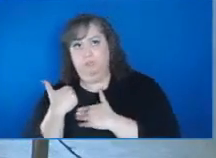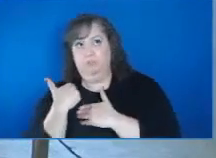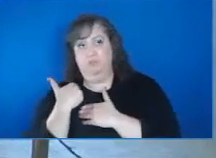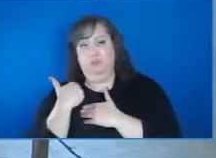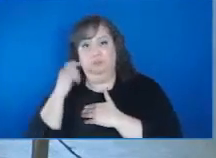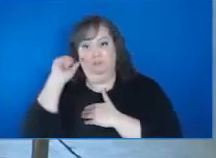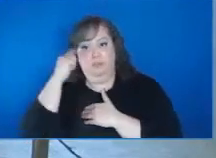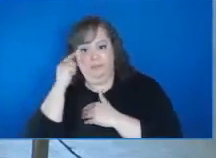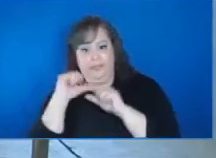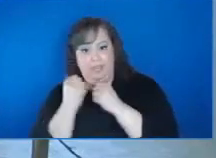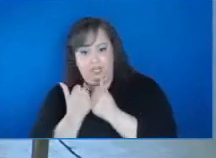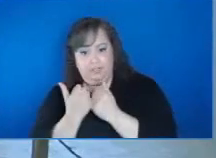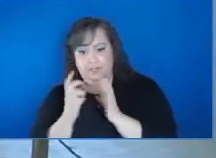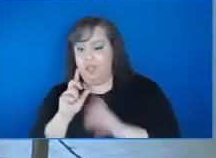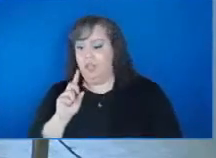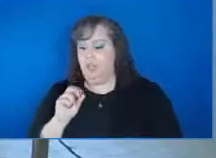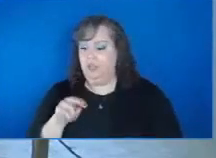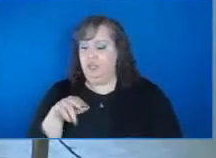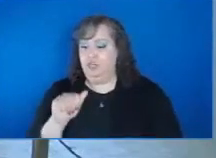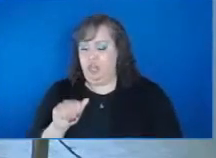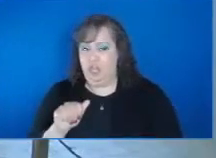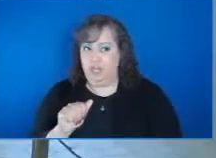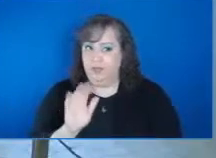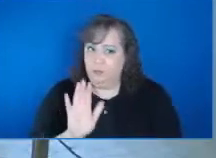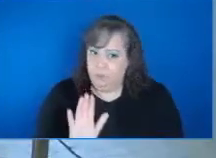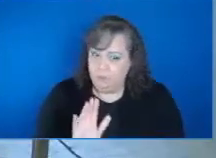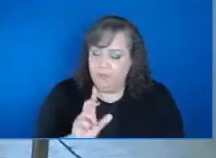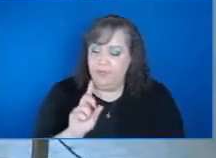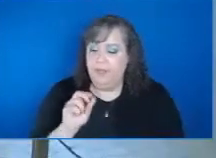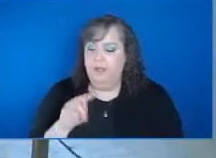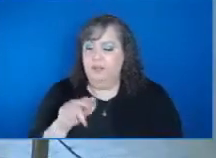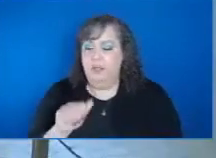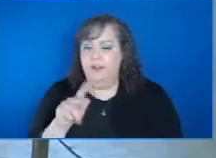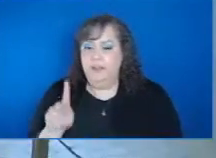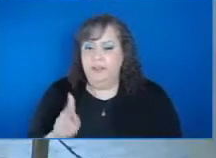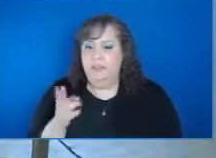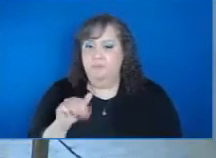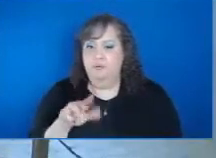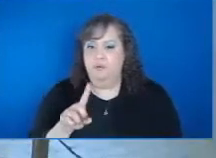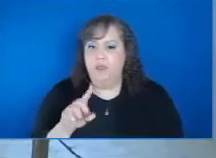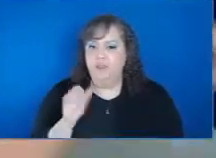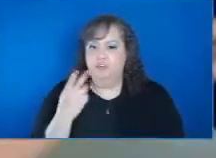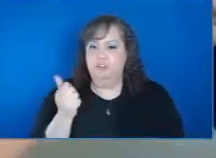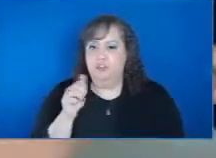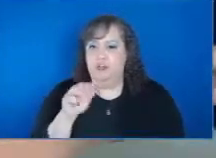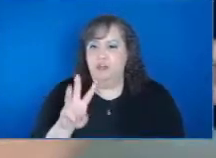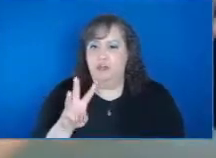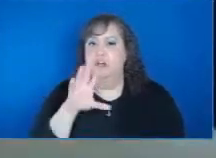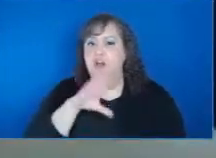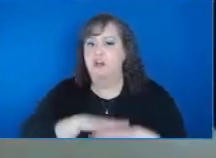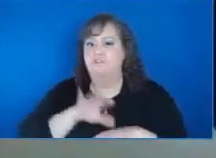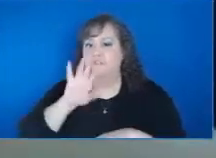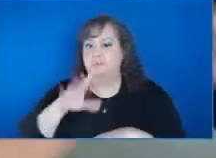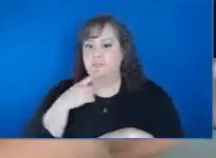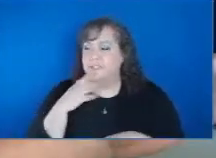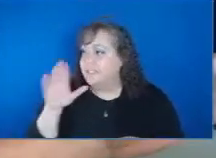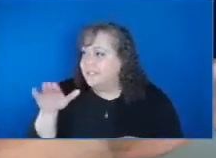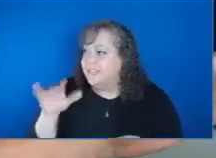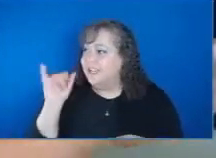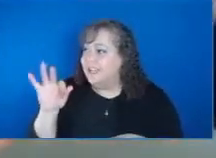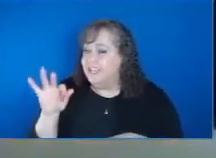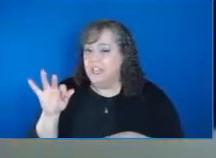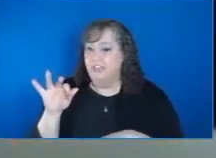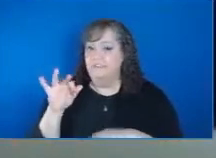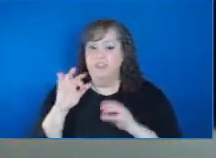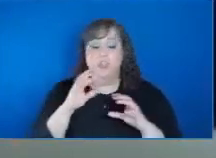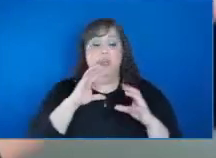Donna, we hear you. Donna K. Bradshaw on Facebook wants to know, what if this puts the asteroid in a chaotic